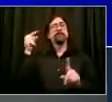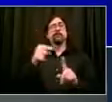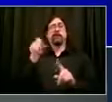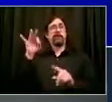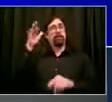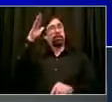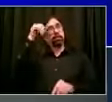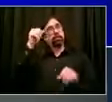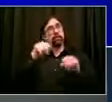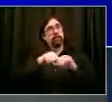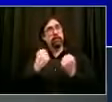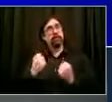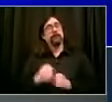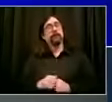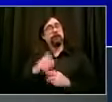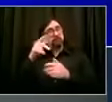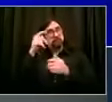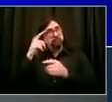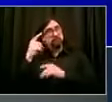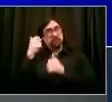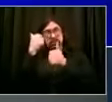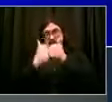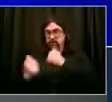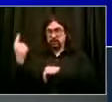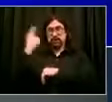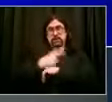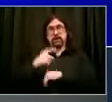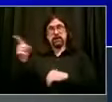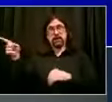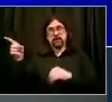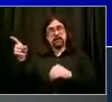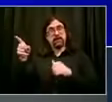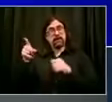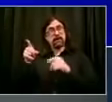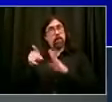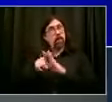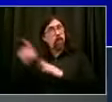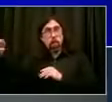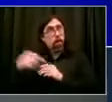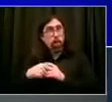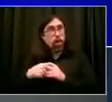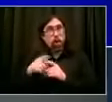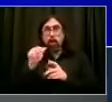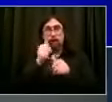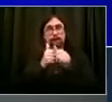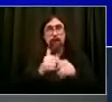those penalties. We are really serious about the fact that if you violate quarantine, you're creating a danger for everyone else.